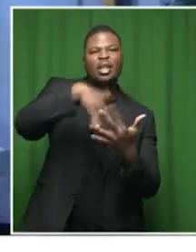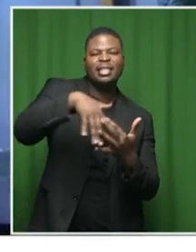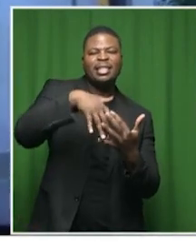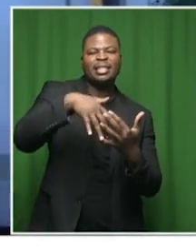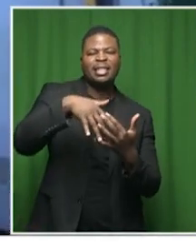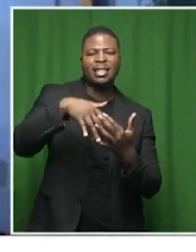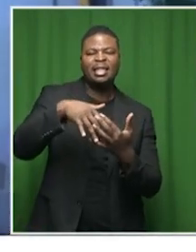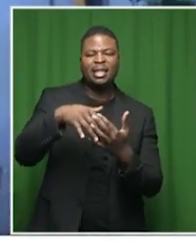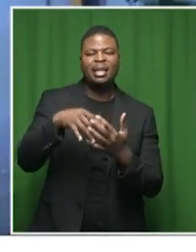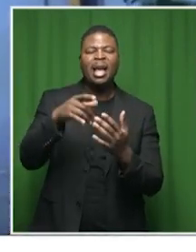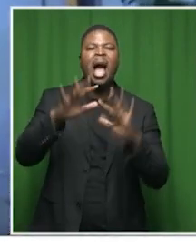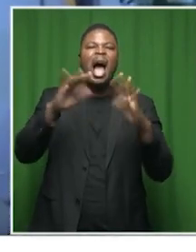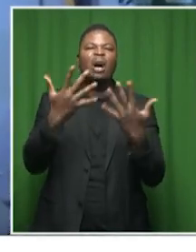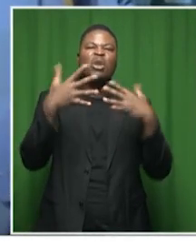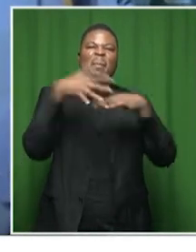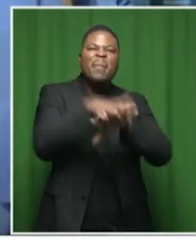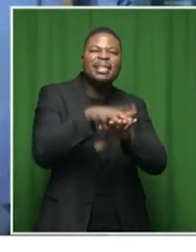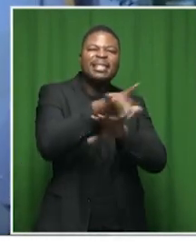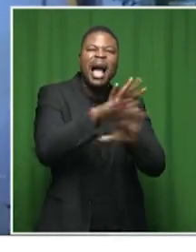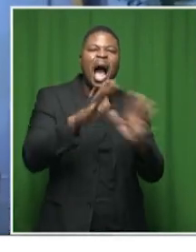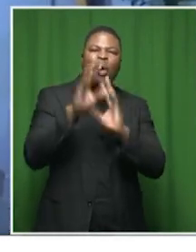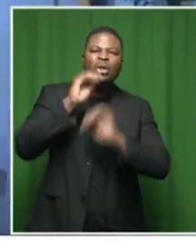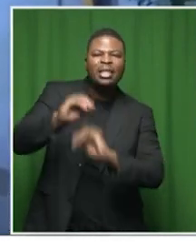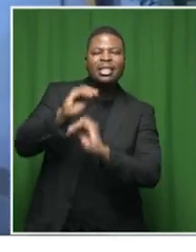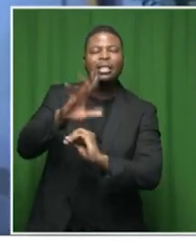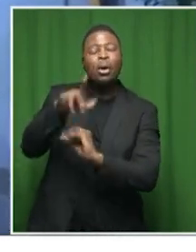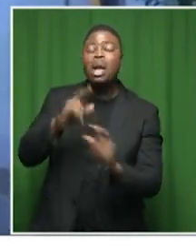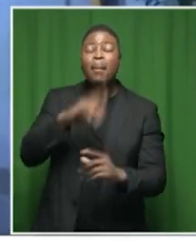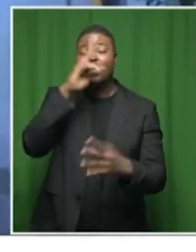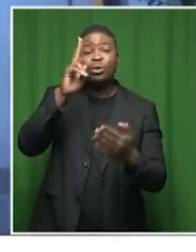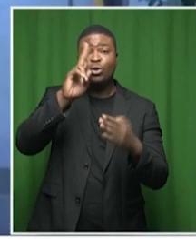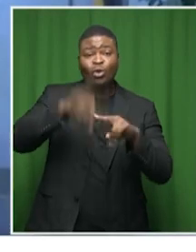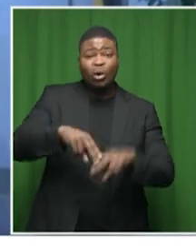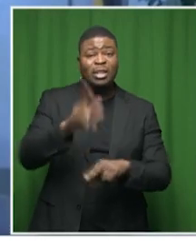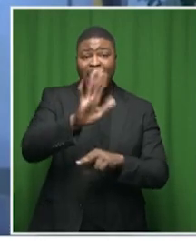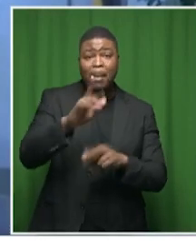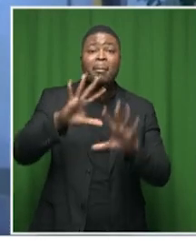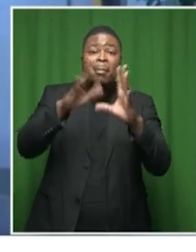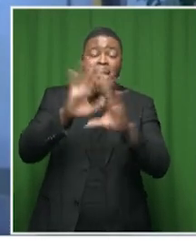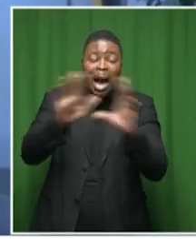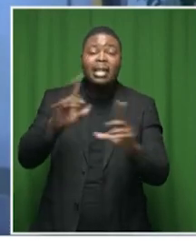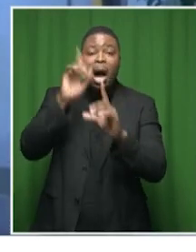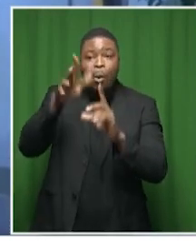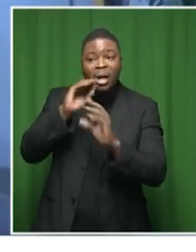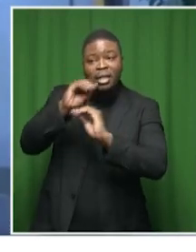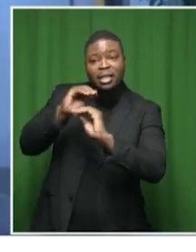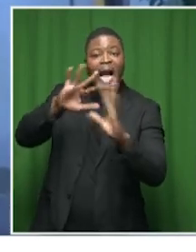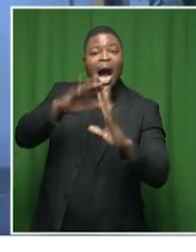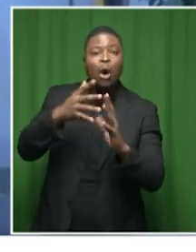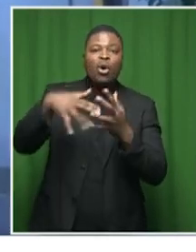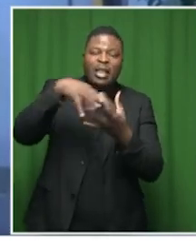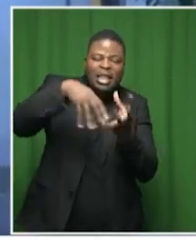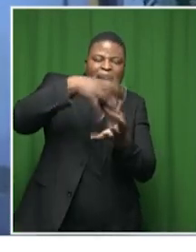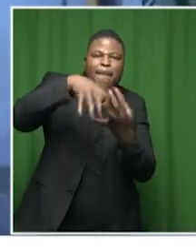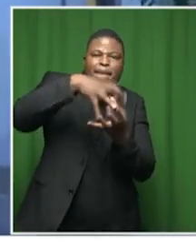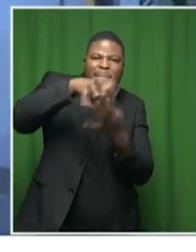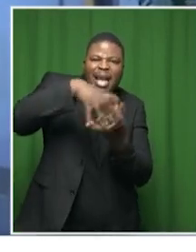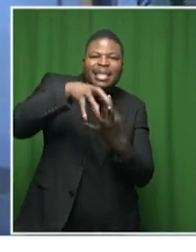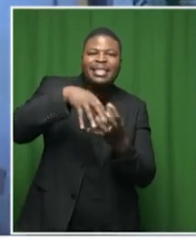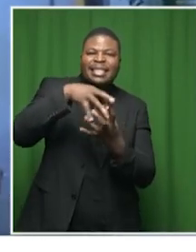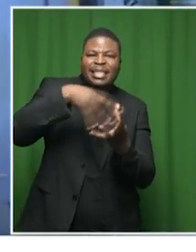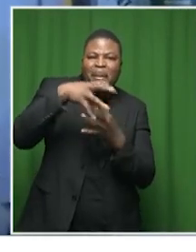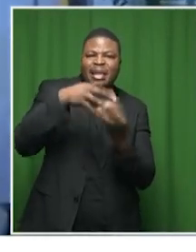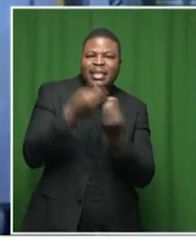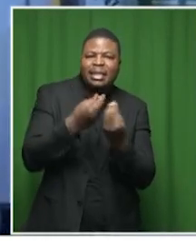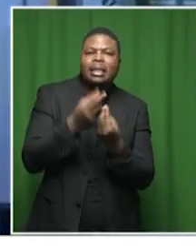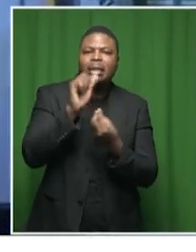to teach them how to mix. And I mean, jokes aside, it's huge. That is like an in-demand skill to have as